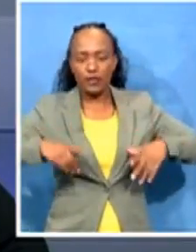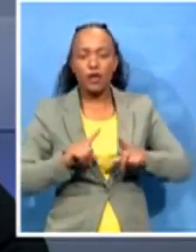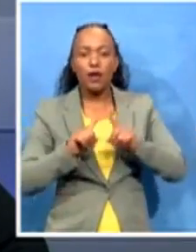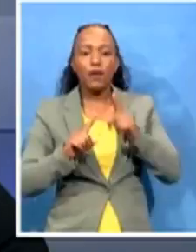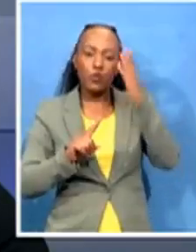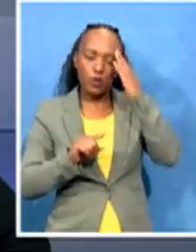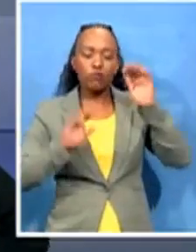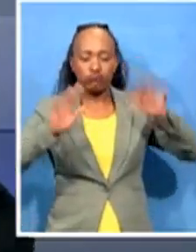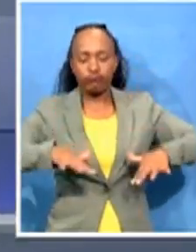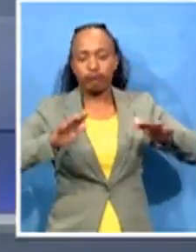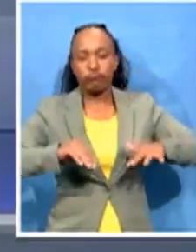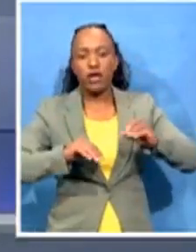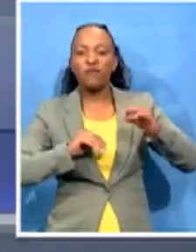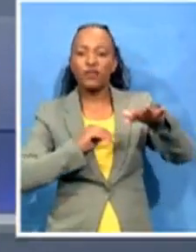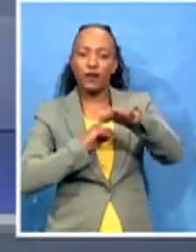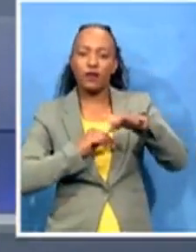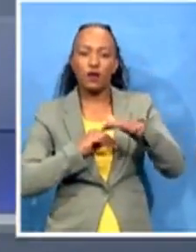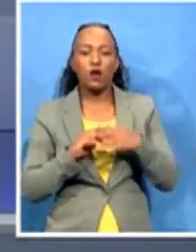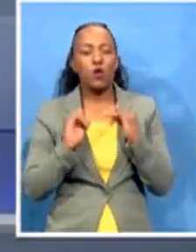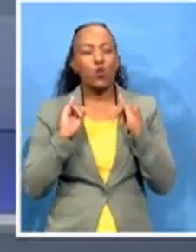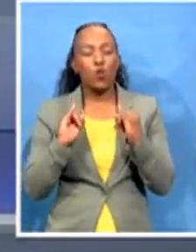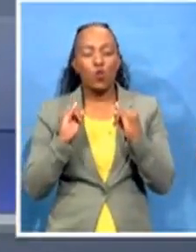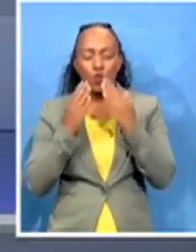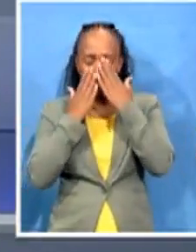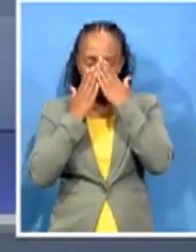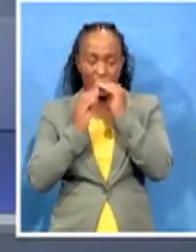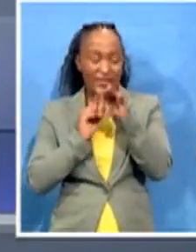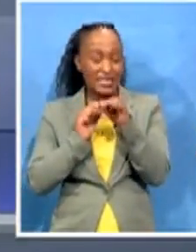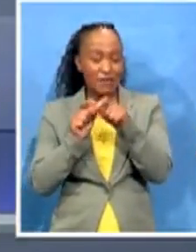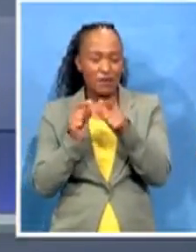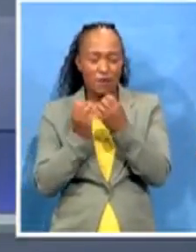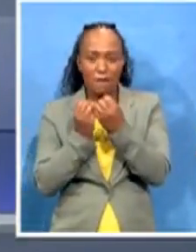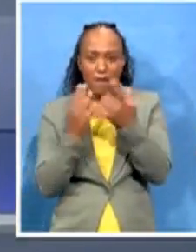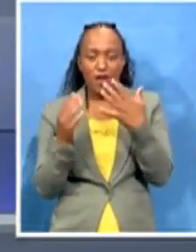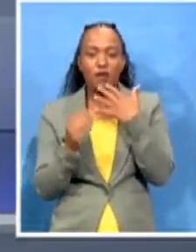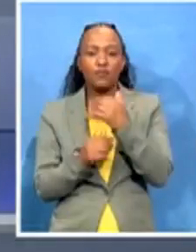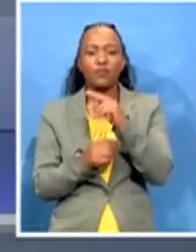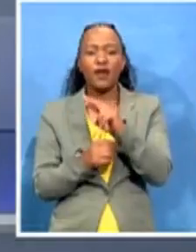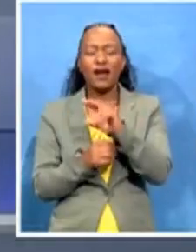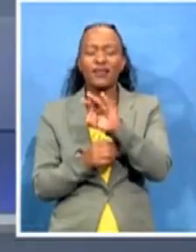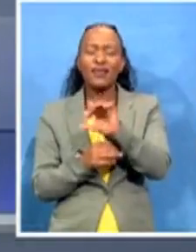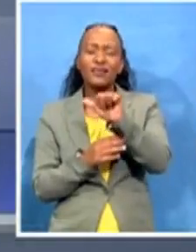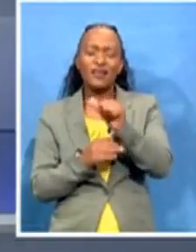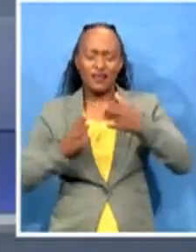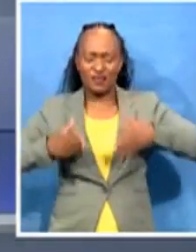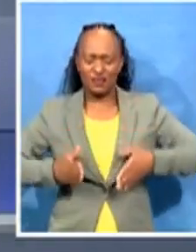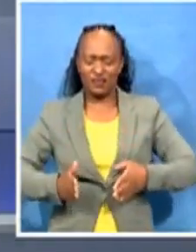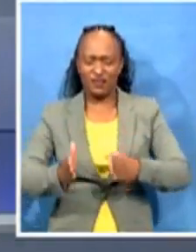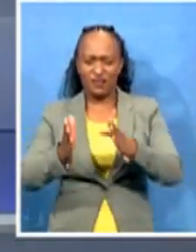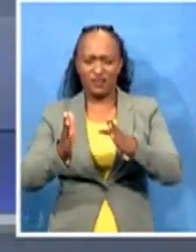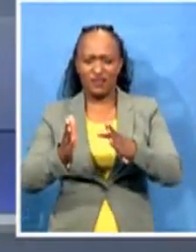huge loss of life. Talk to us about the R66, this stretch between Ulundi and